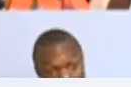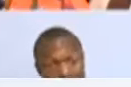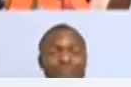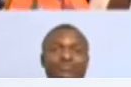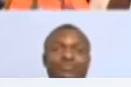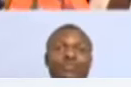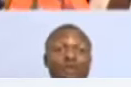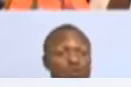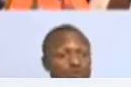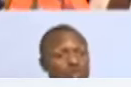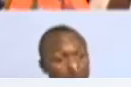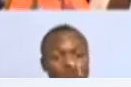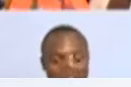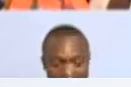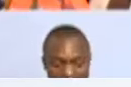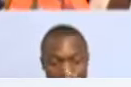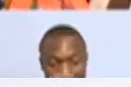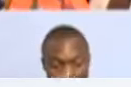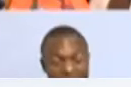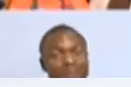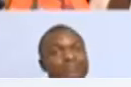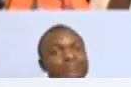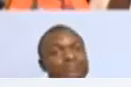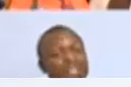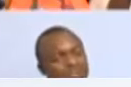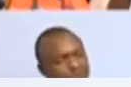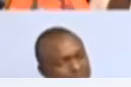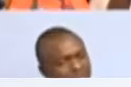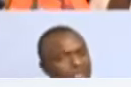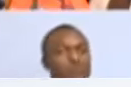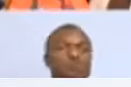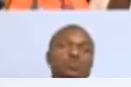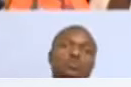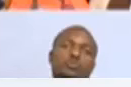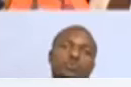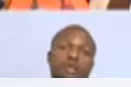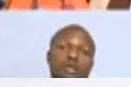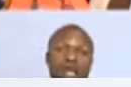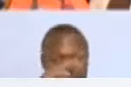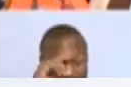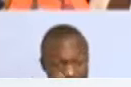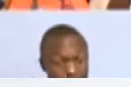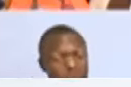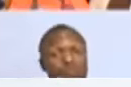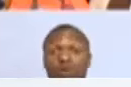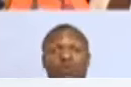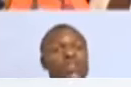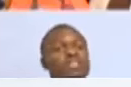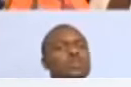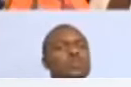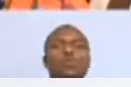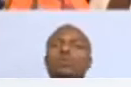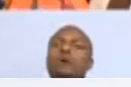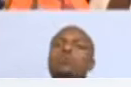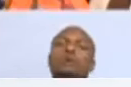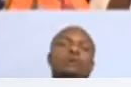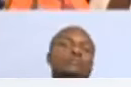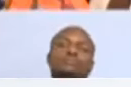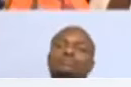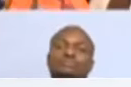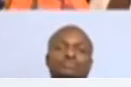you, Madam Speaker, we started slow because the laws were weak. We amended the